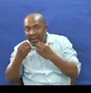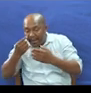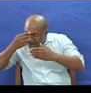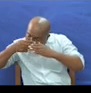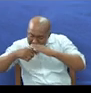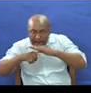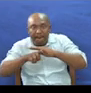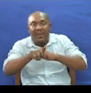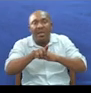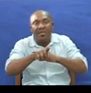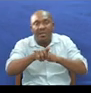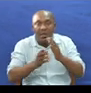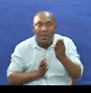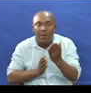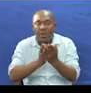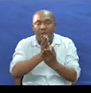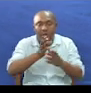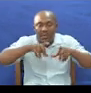tunnel.